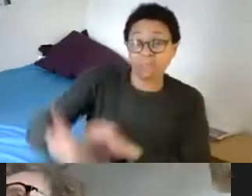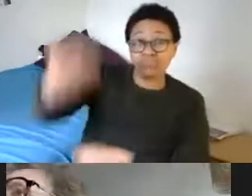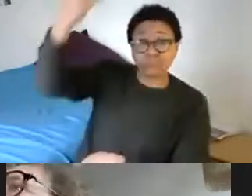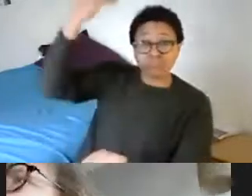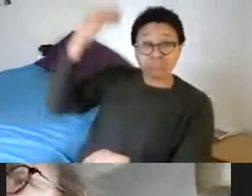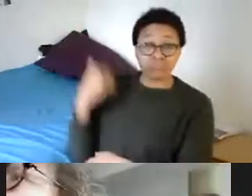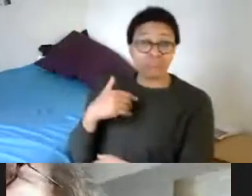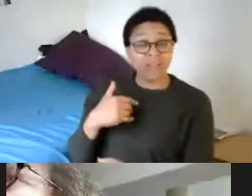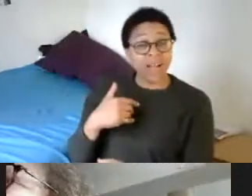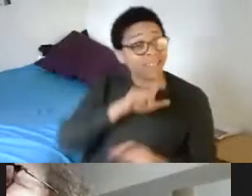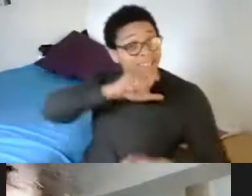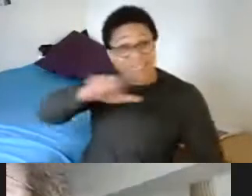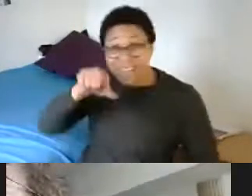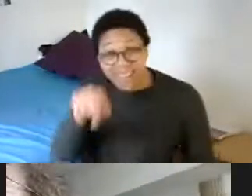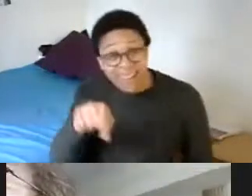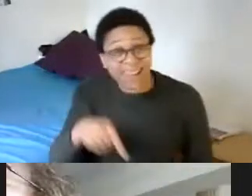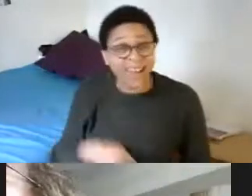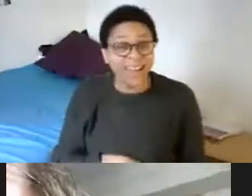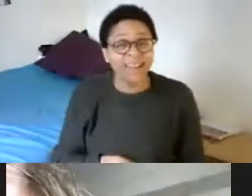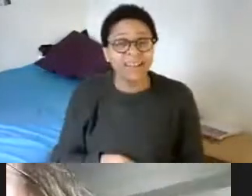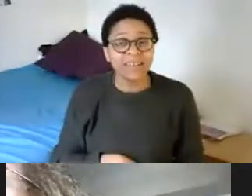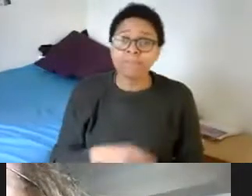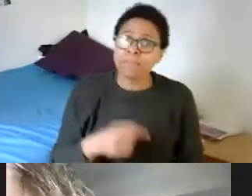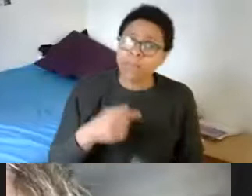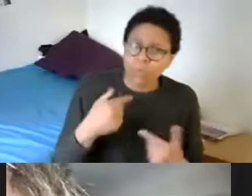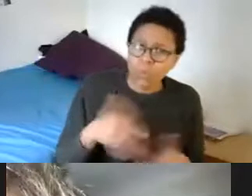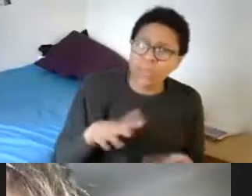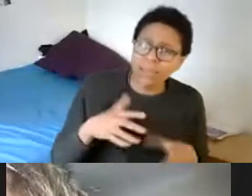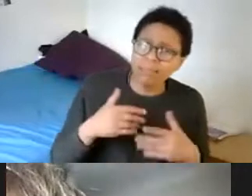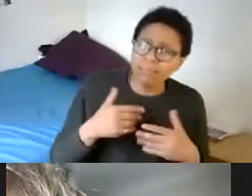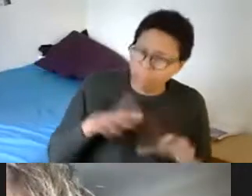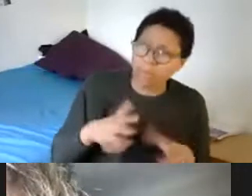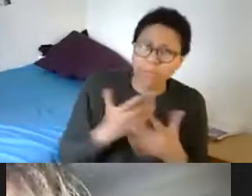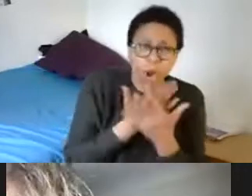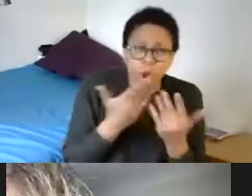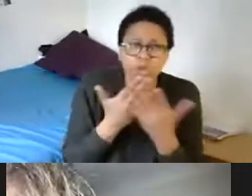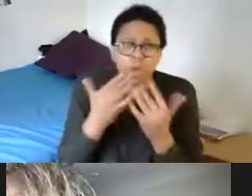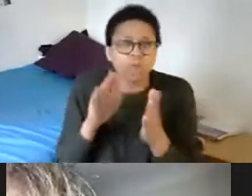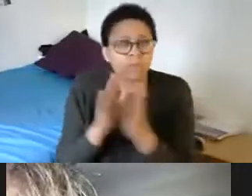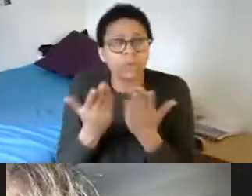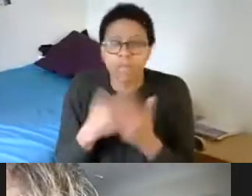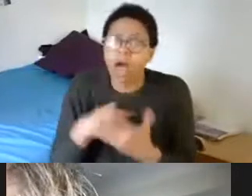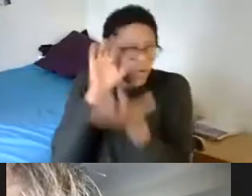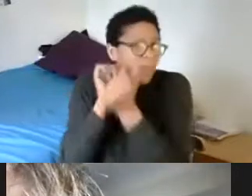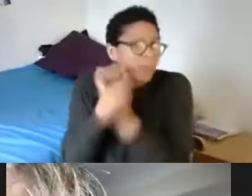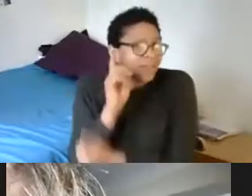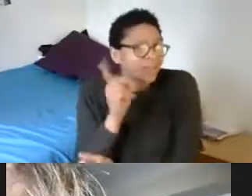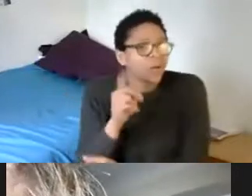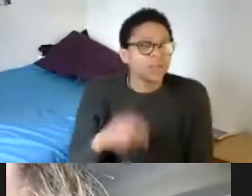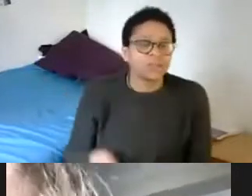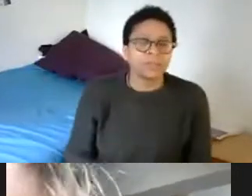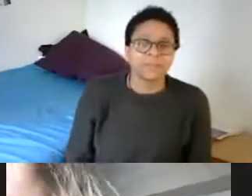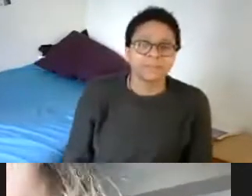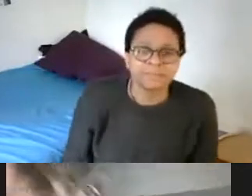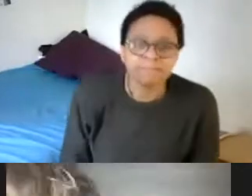book. And we used to do that with lots of books, but I knew it would be in this one, so I got it out.